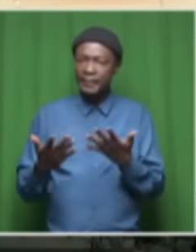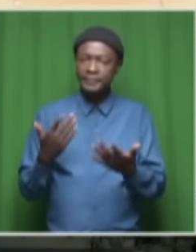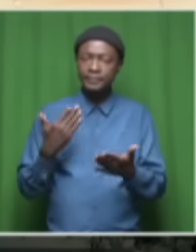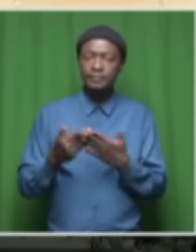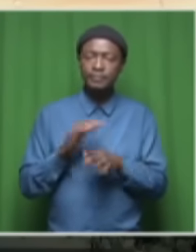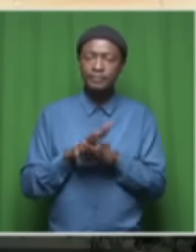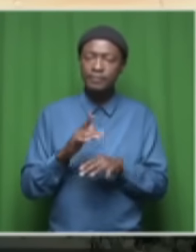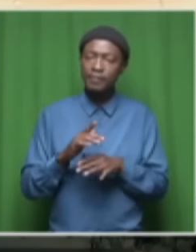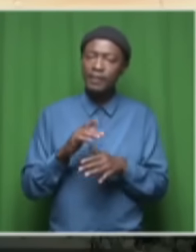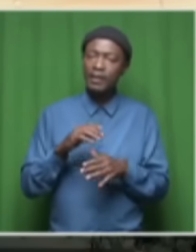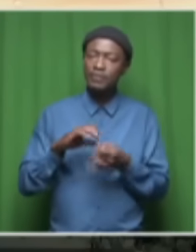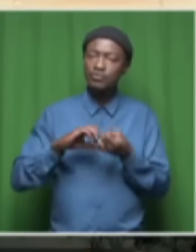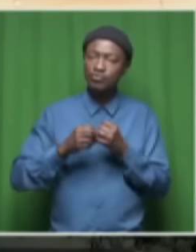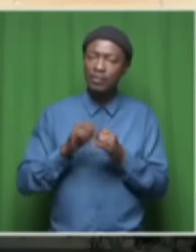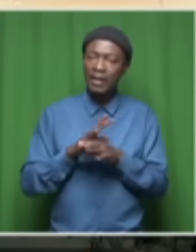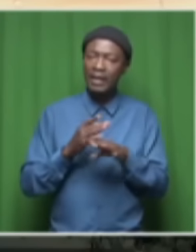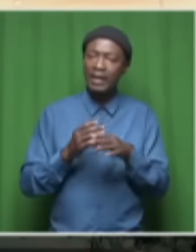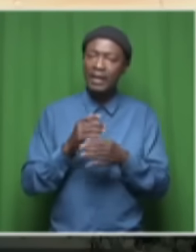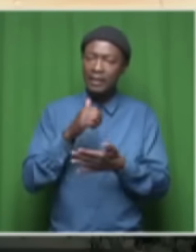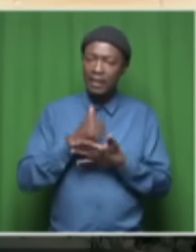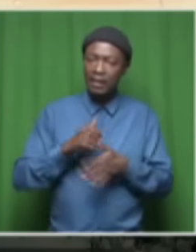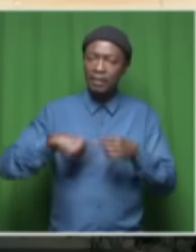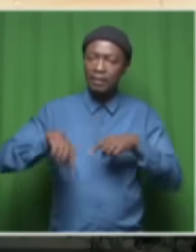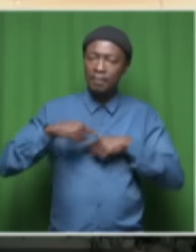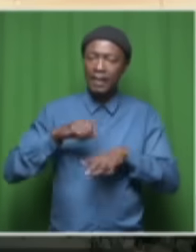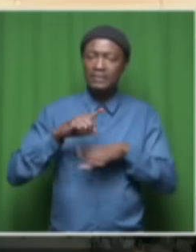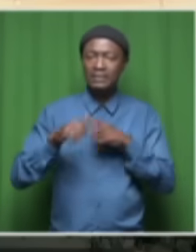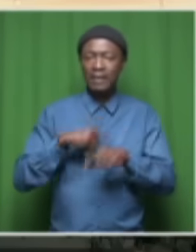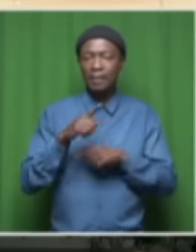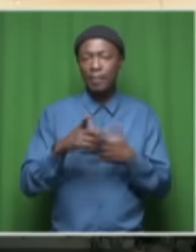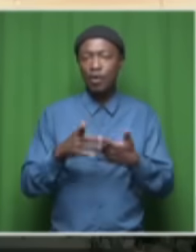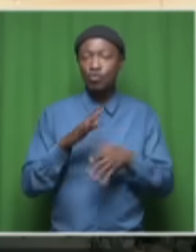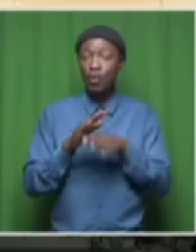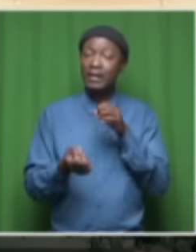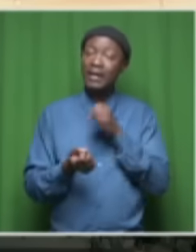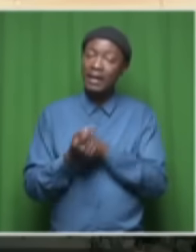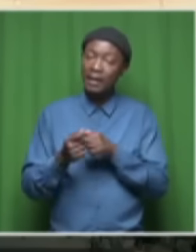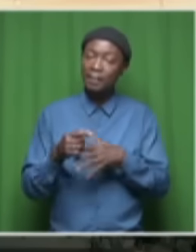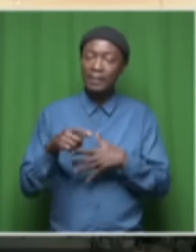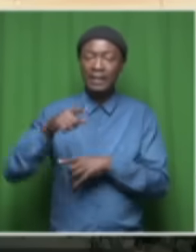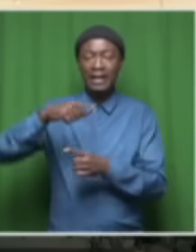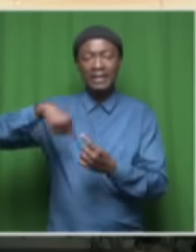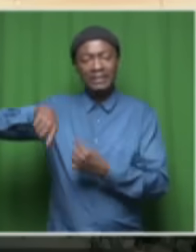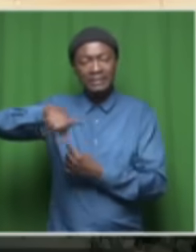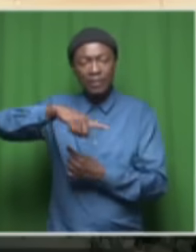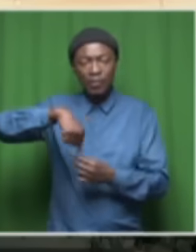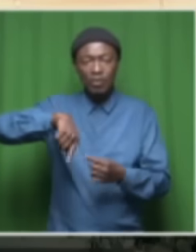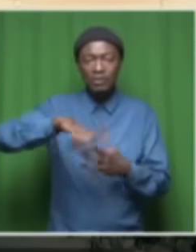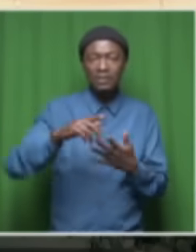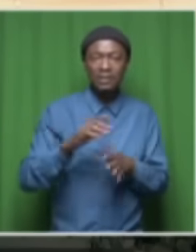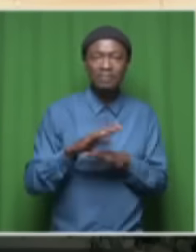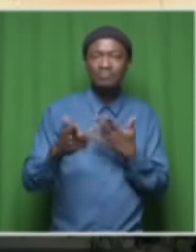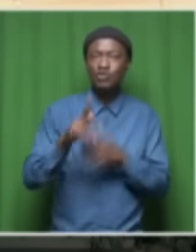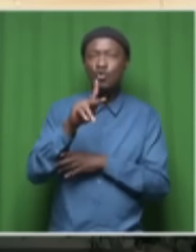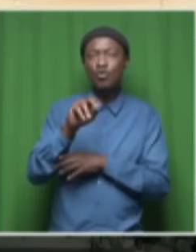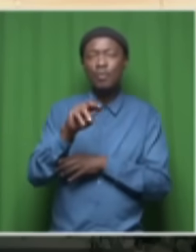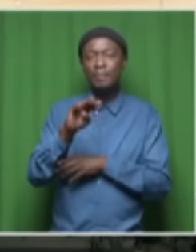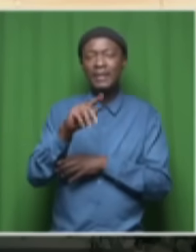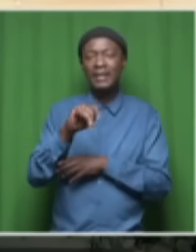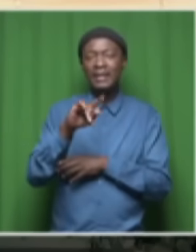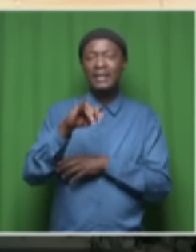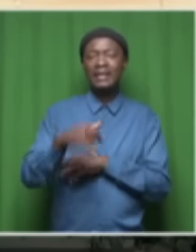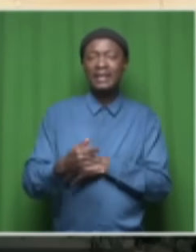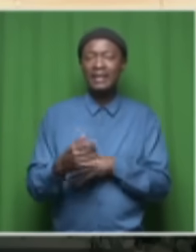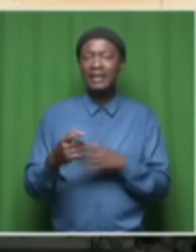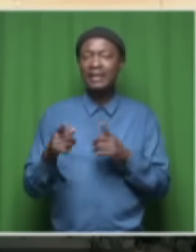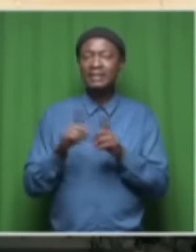about that incident that happened and the surrounding areas as well, whether we talk about Komiki and some of those videos that were